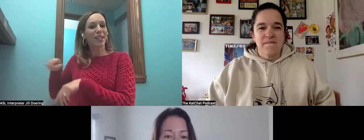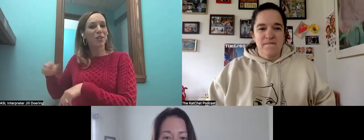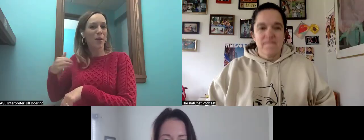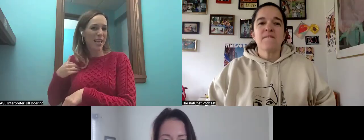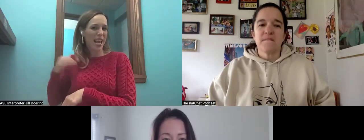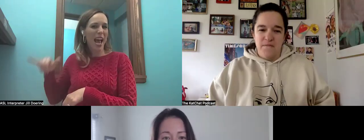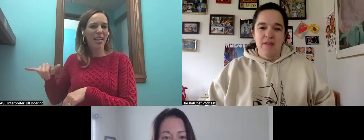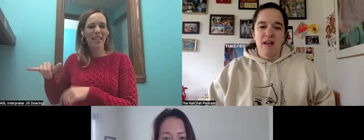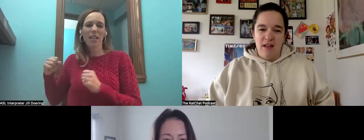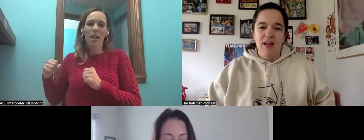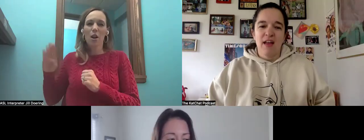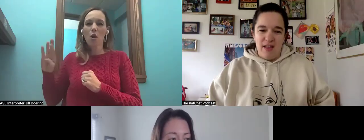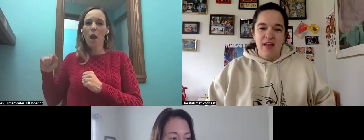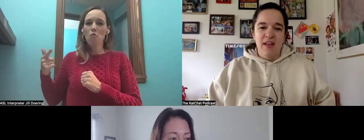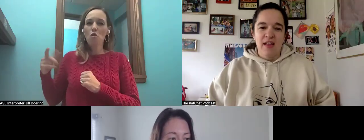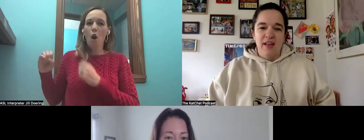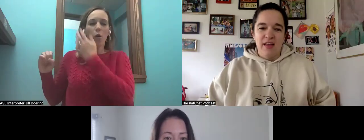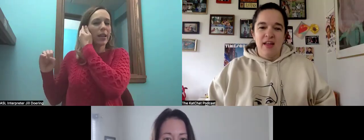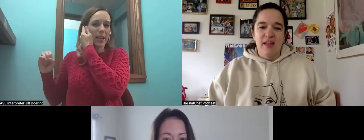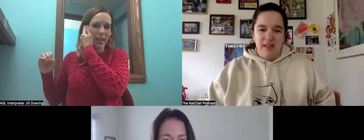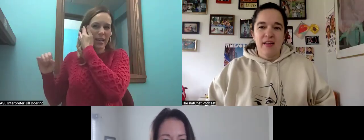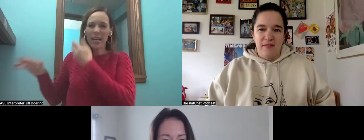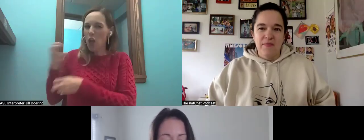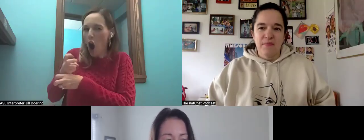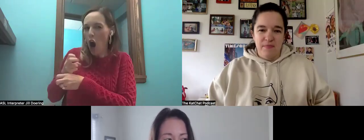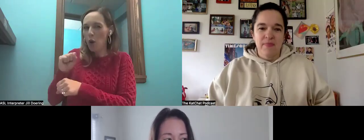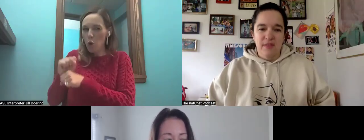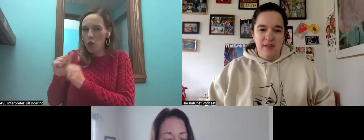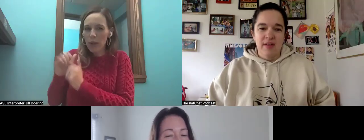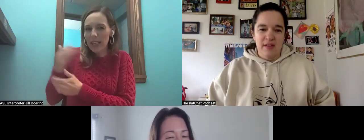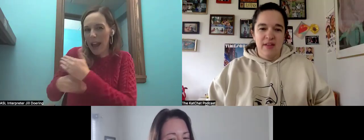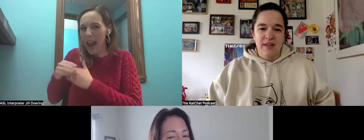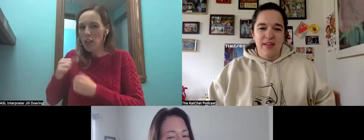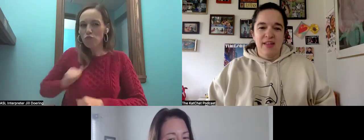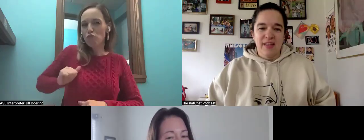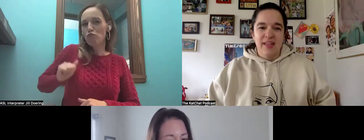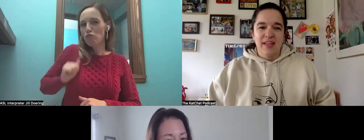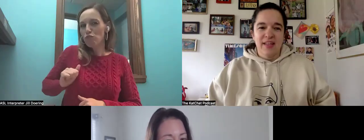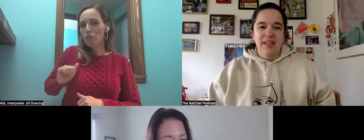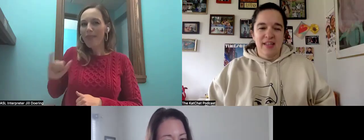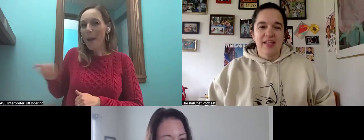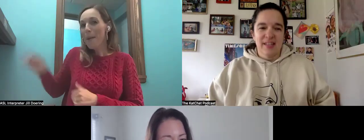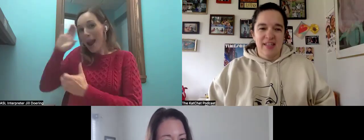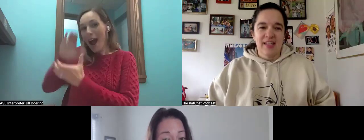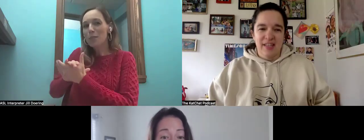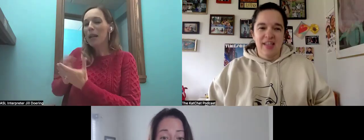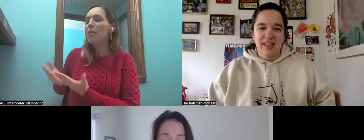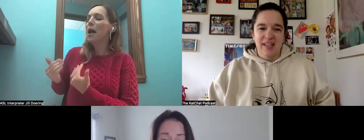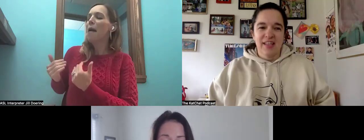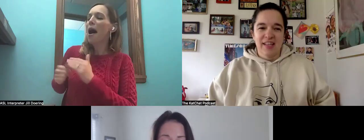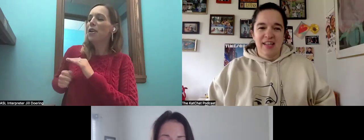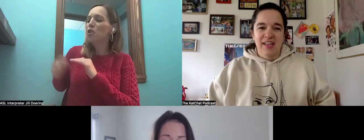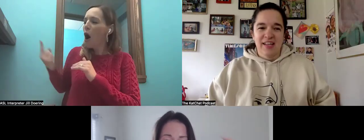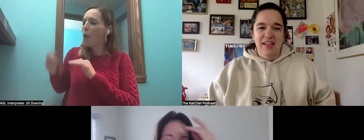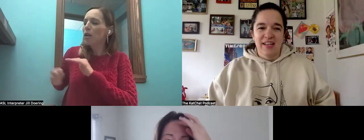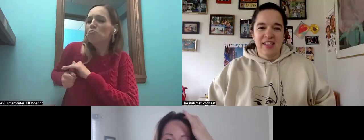very hard and he's very works with his hands kind of guy. But over the years, I've gotten him to come out of his shell a little bit. So that's the